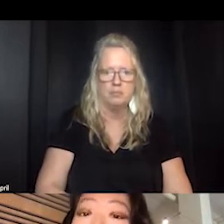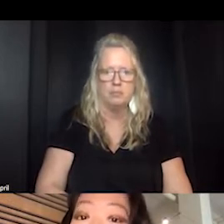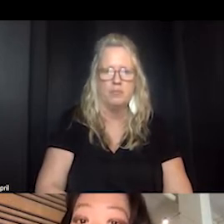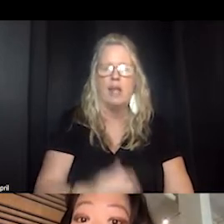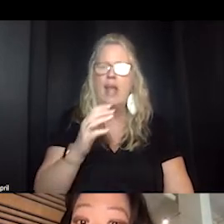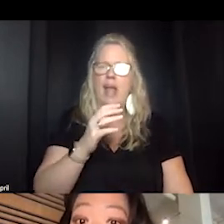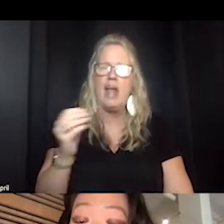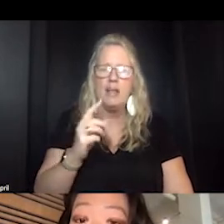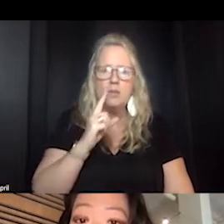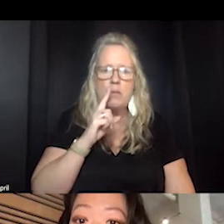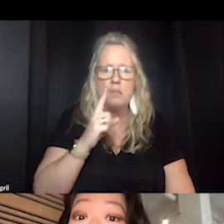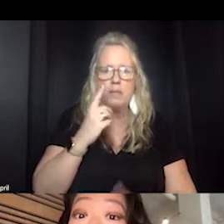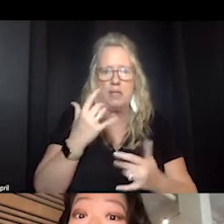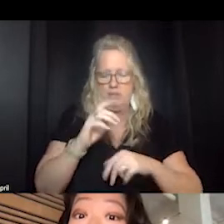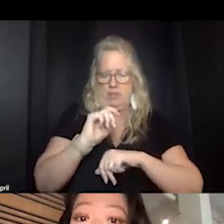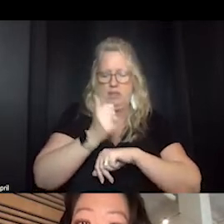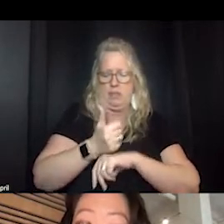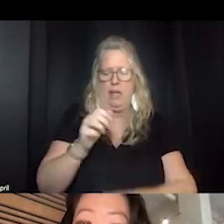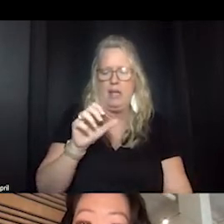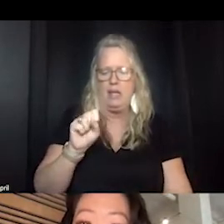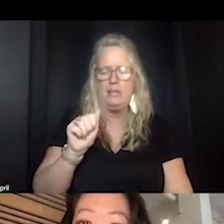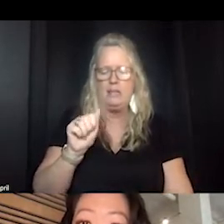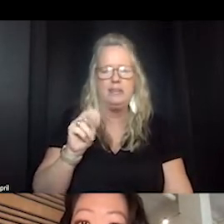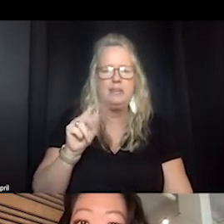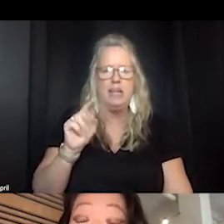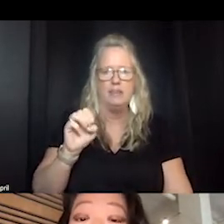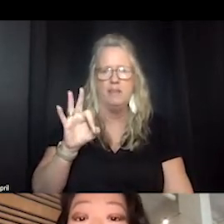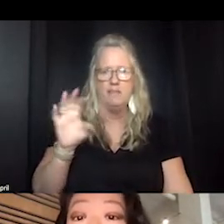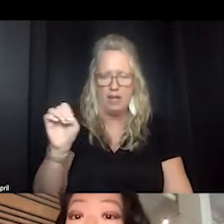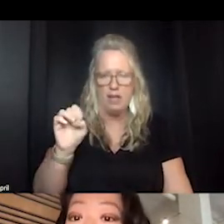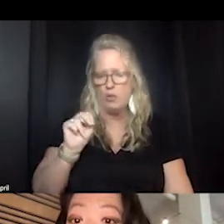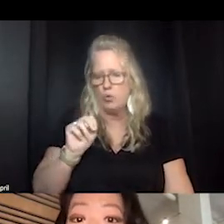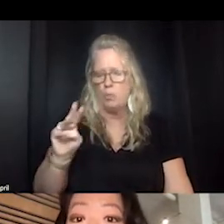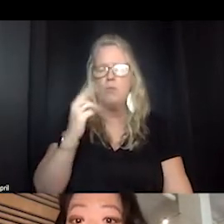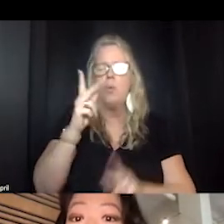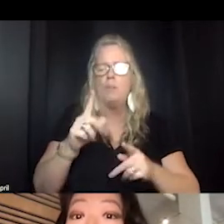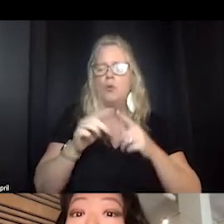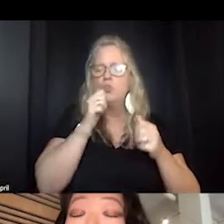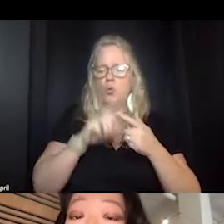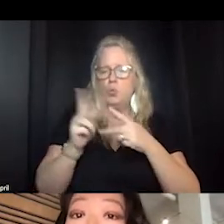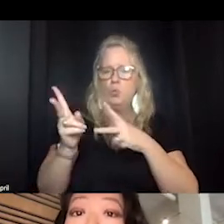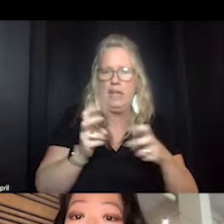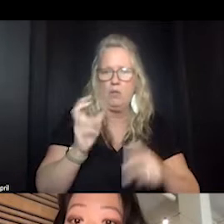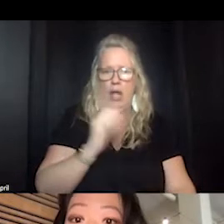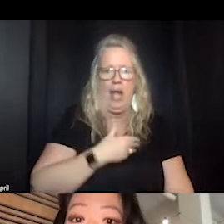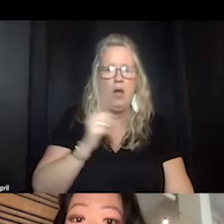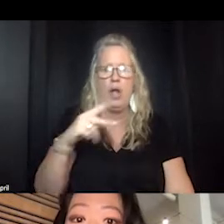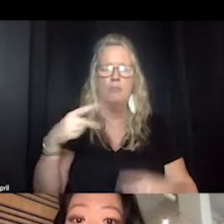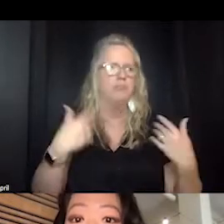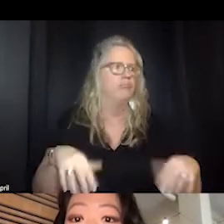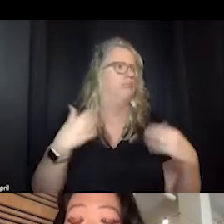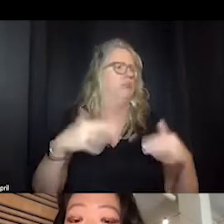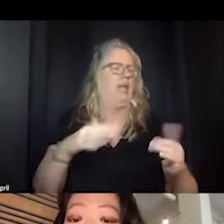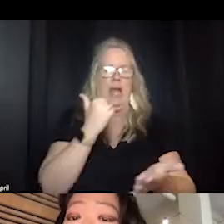And our app was recently launched in Santa Fe, New Mexico. One person that downloaded our app said, "This is so helpful for